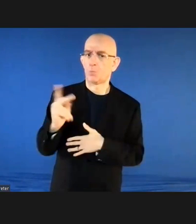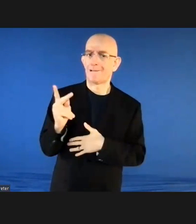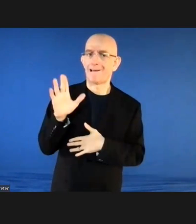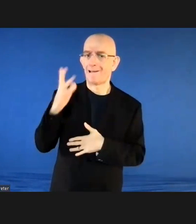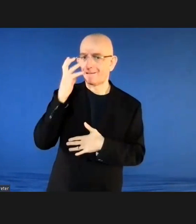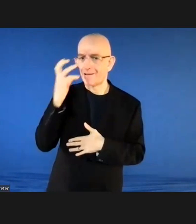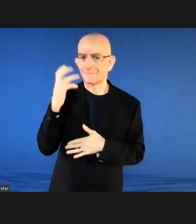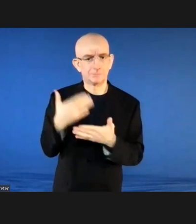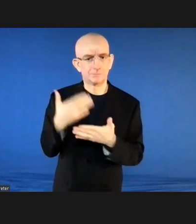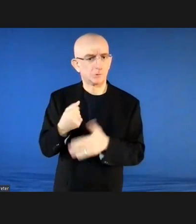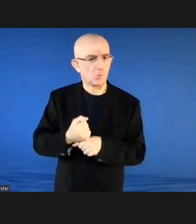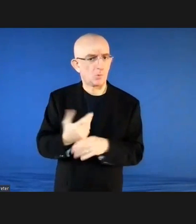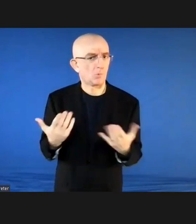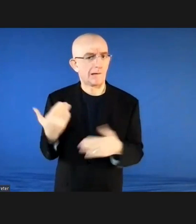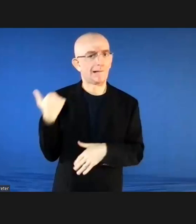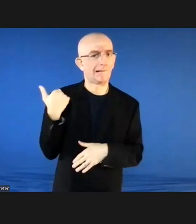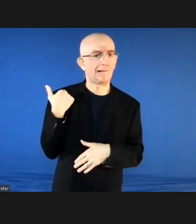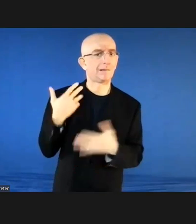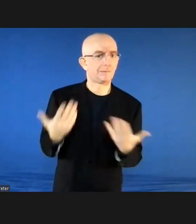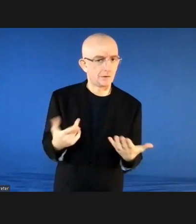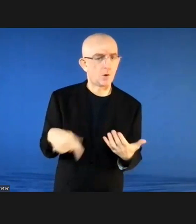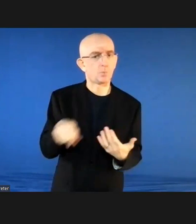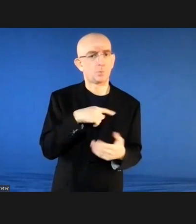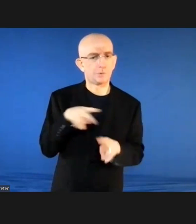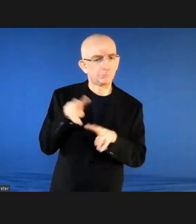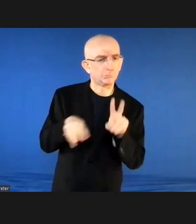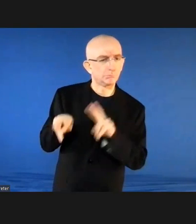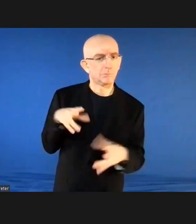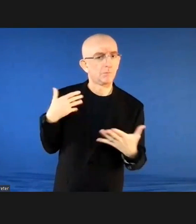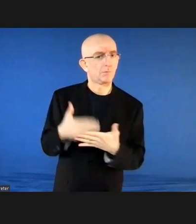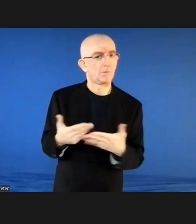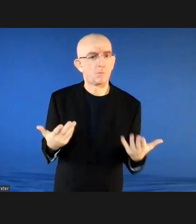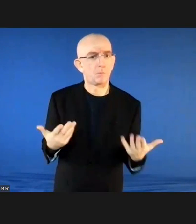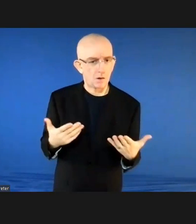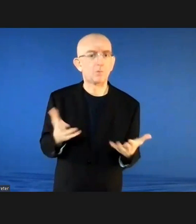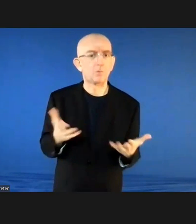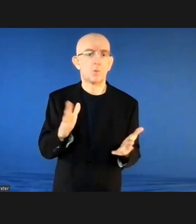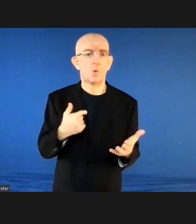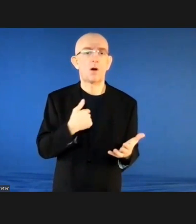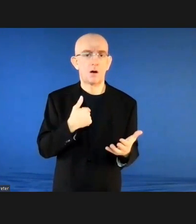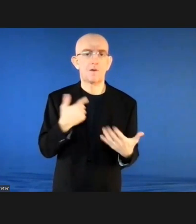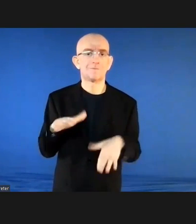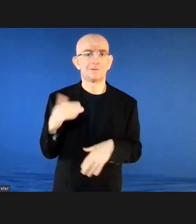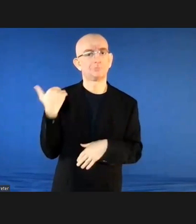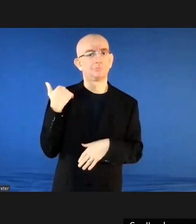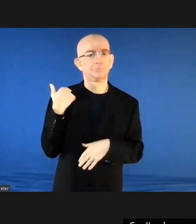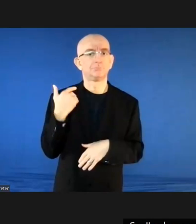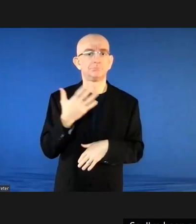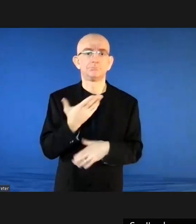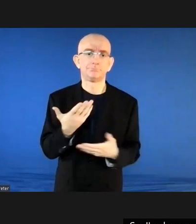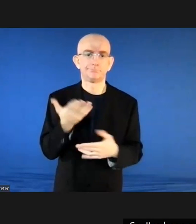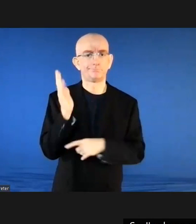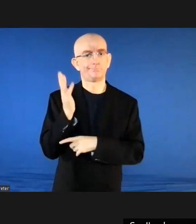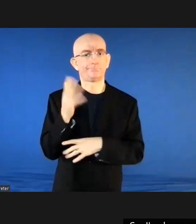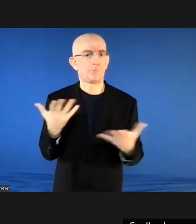about what our work is doing to support children with disabilities, what we can learn from it, and what more we can all